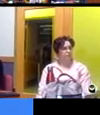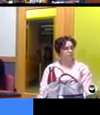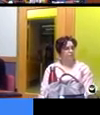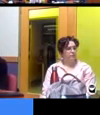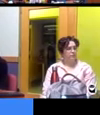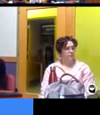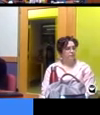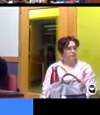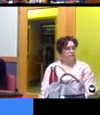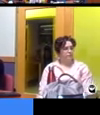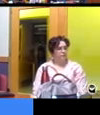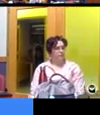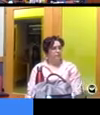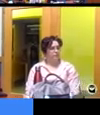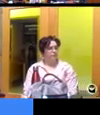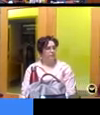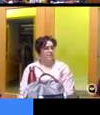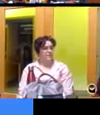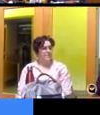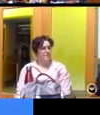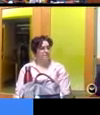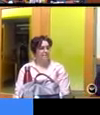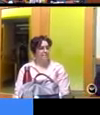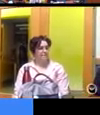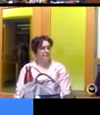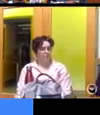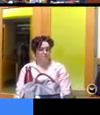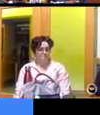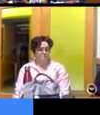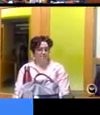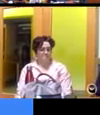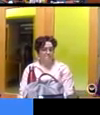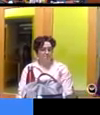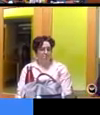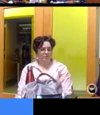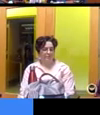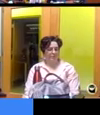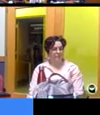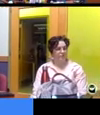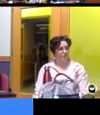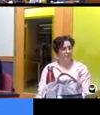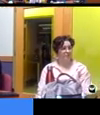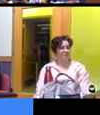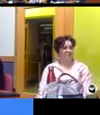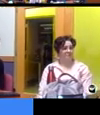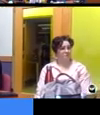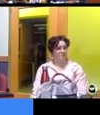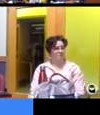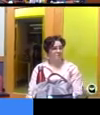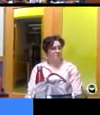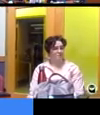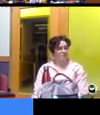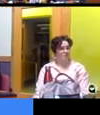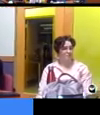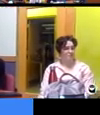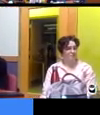ID and bring a book. And don't, you know, bring in your backpack, purse, camera, electronic equipment,